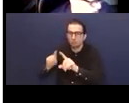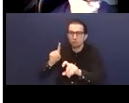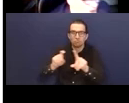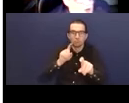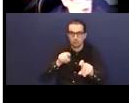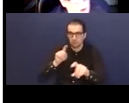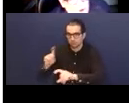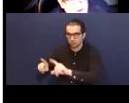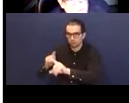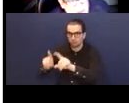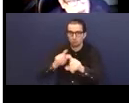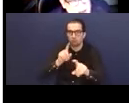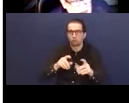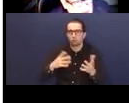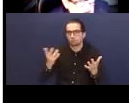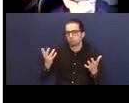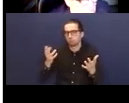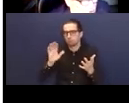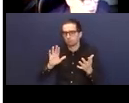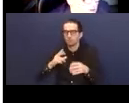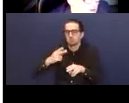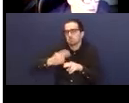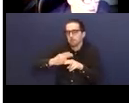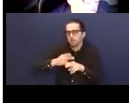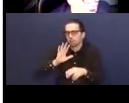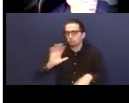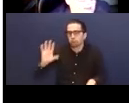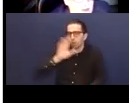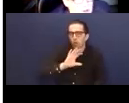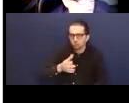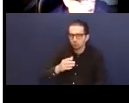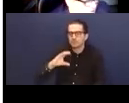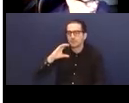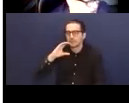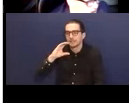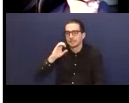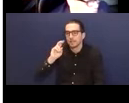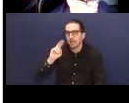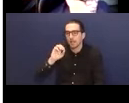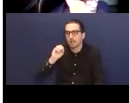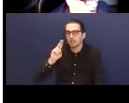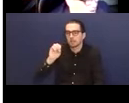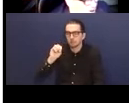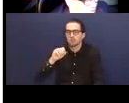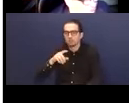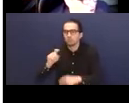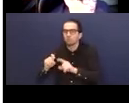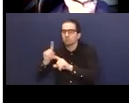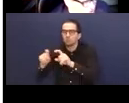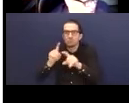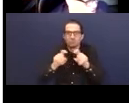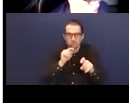vital. You can fill in data in between censuses by doing sample surveys, and I'll explain more about that in a minute,